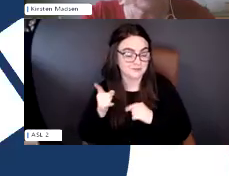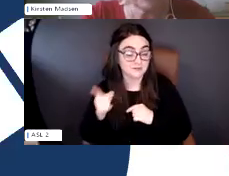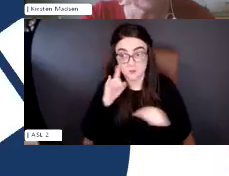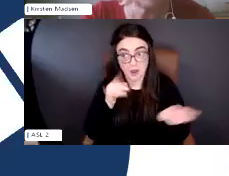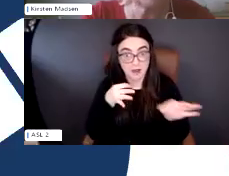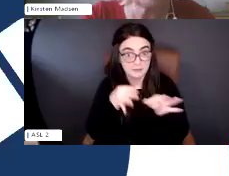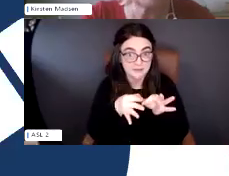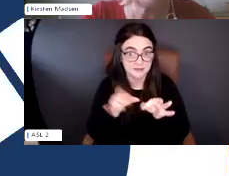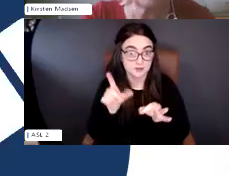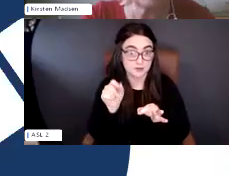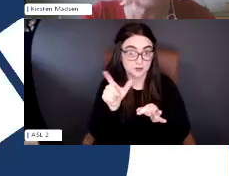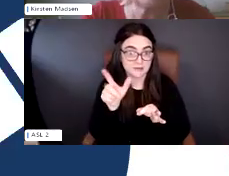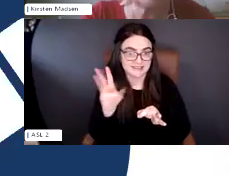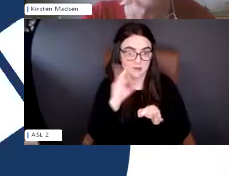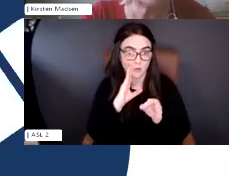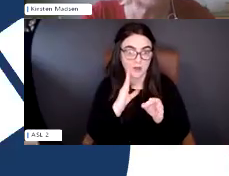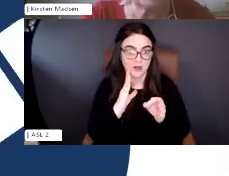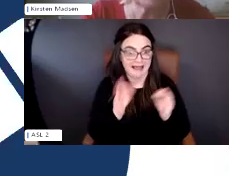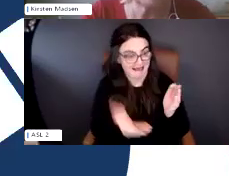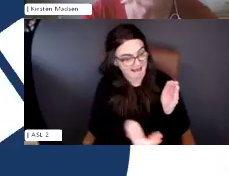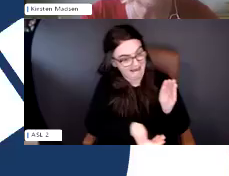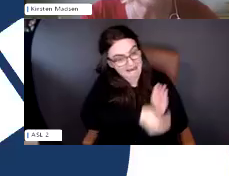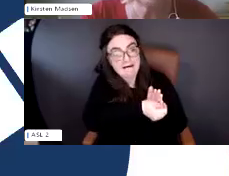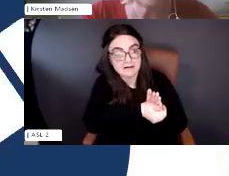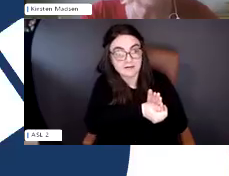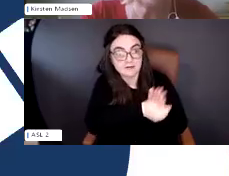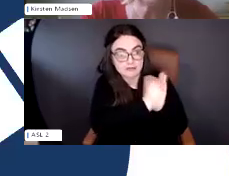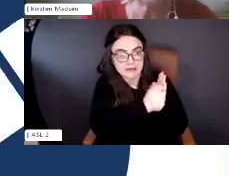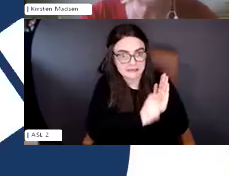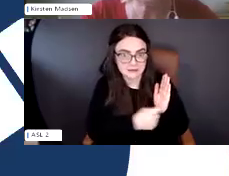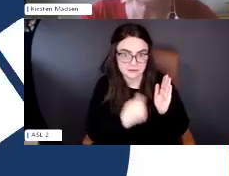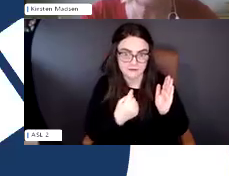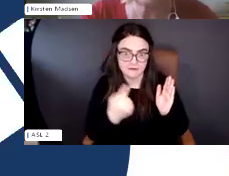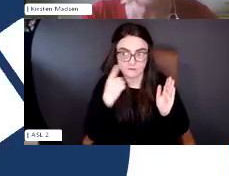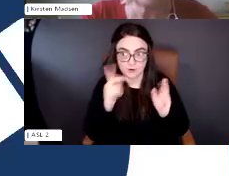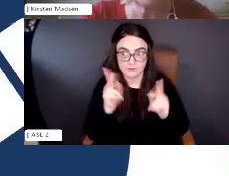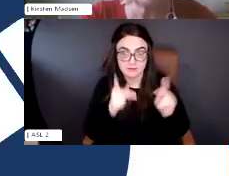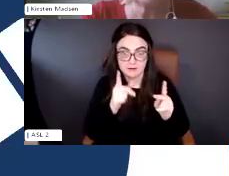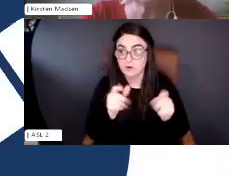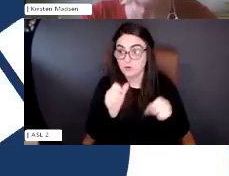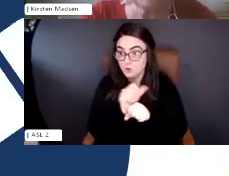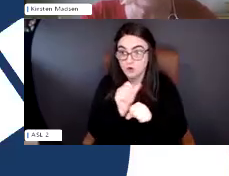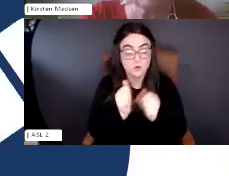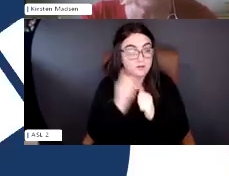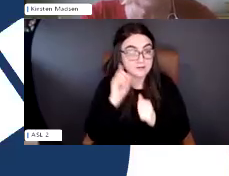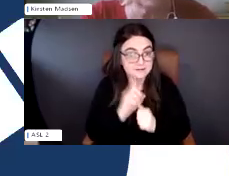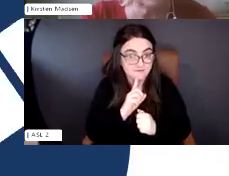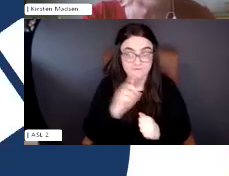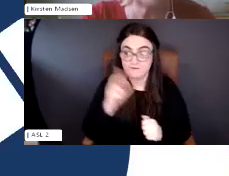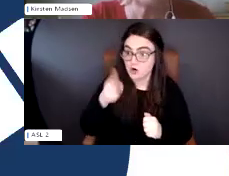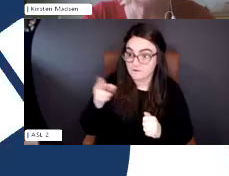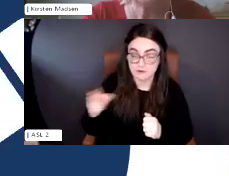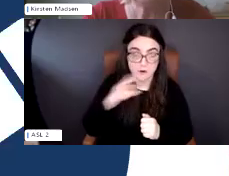updated toolkit, a written addendum to the toolkit for stakeholders working with deaf older adults and hard of hearing older